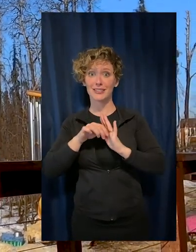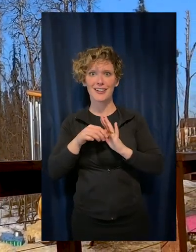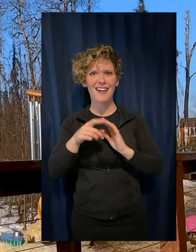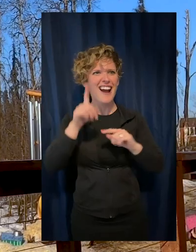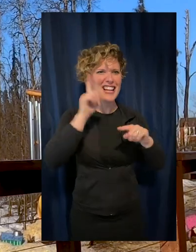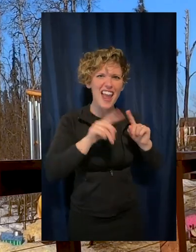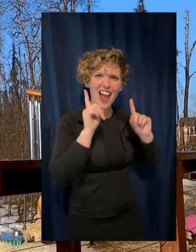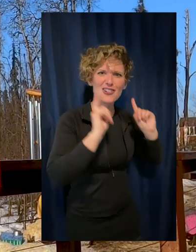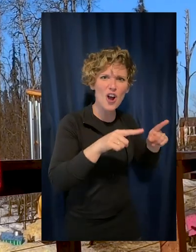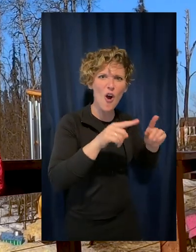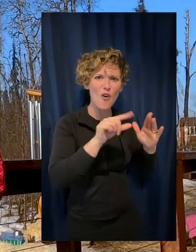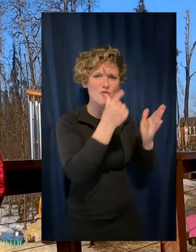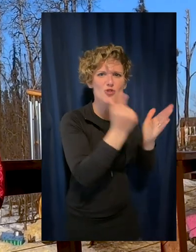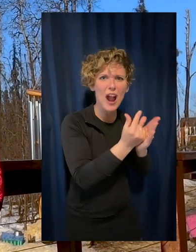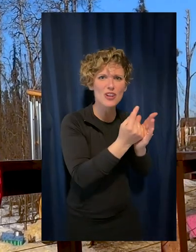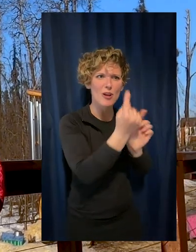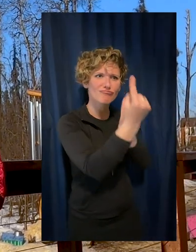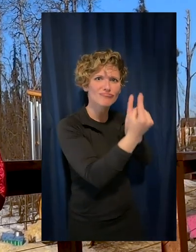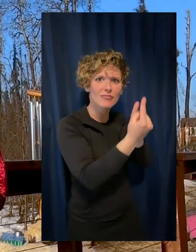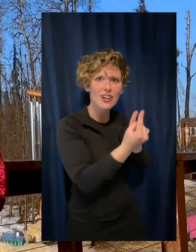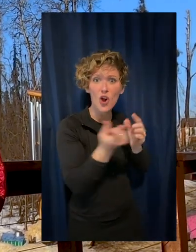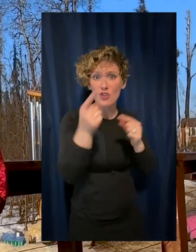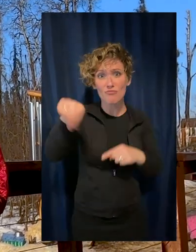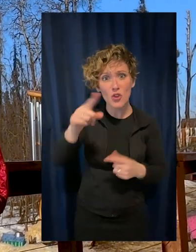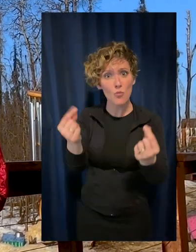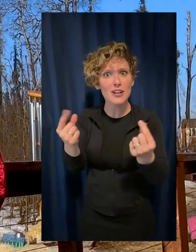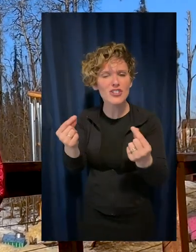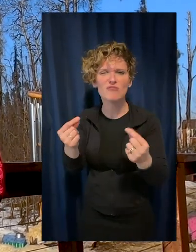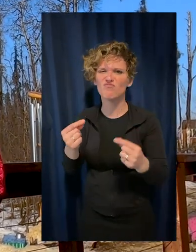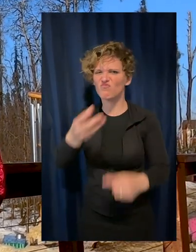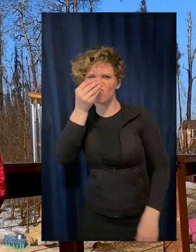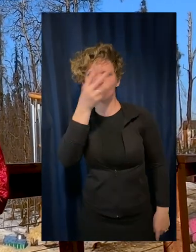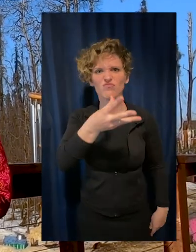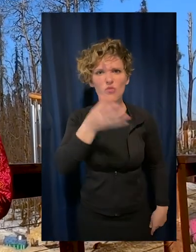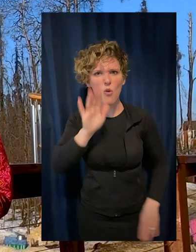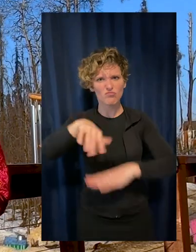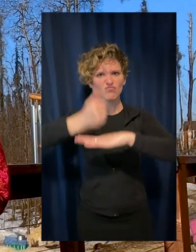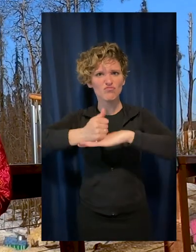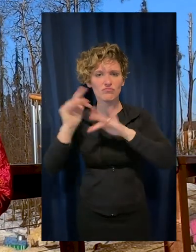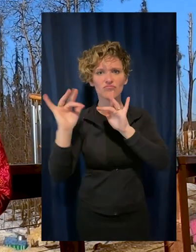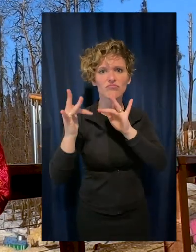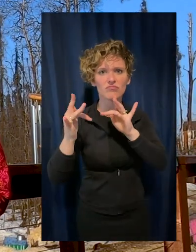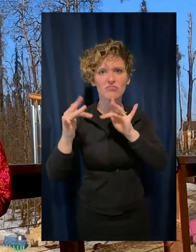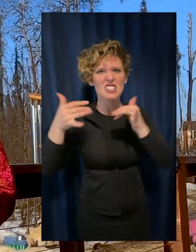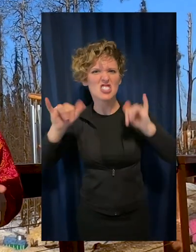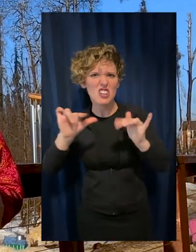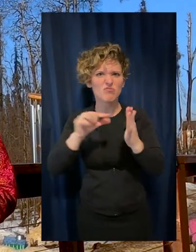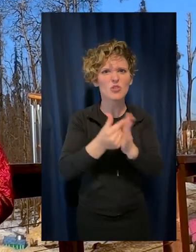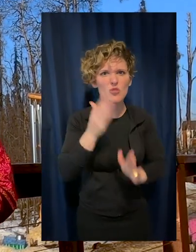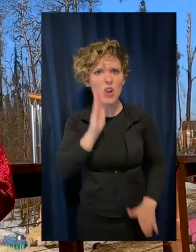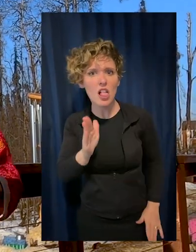in the traditional way. Already, you guys are breaking the mold. You're already stepping out of